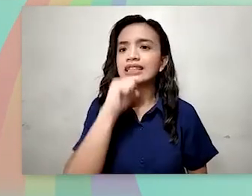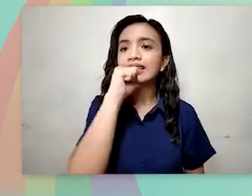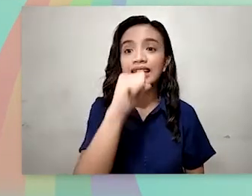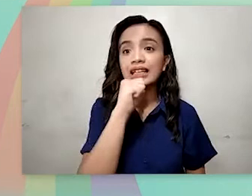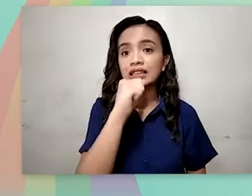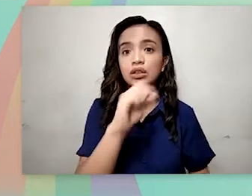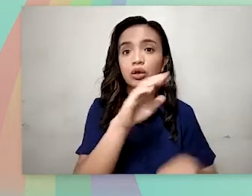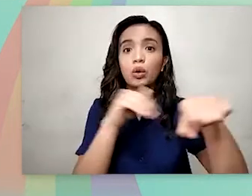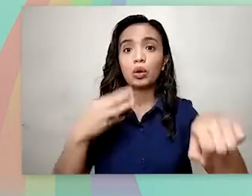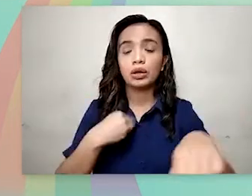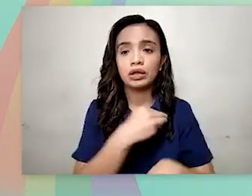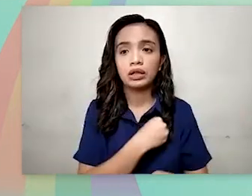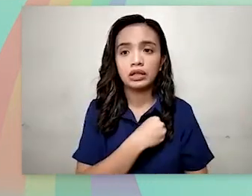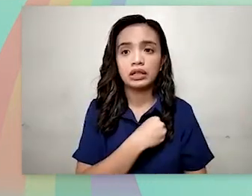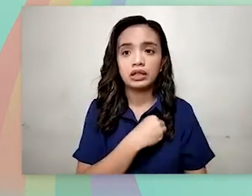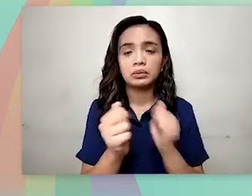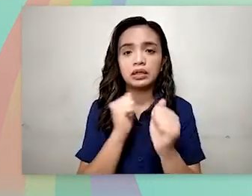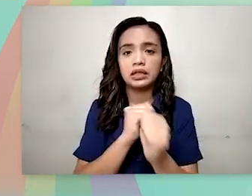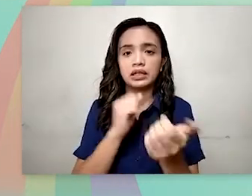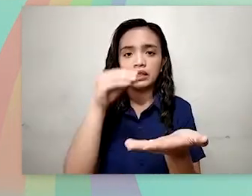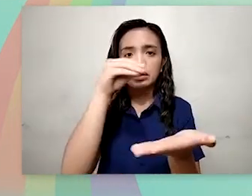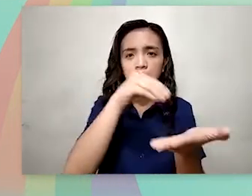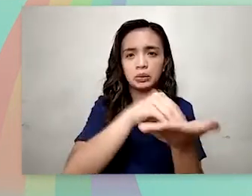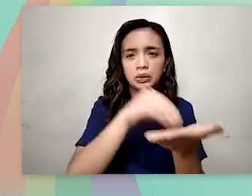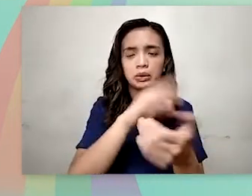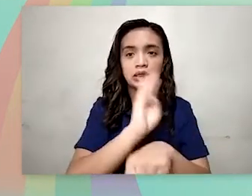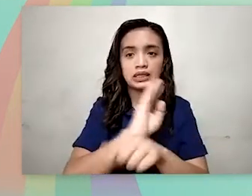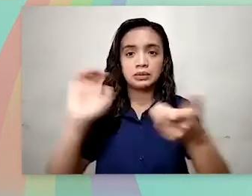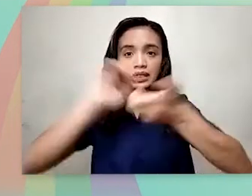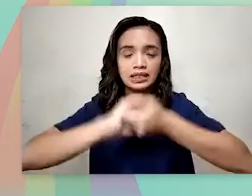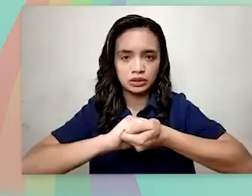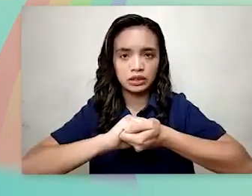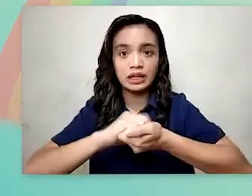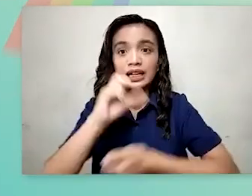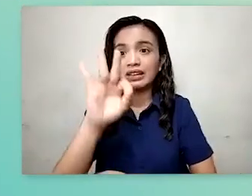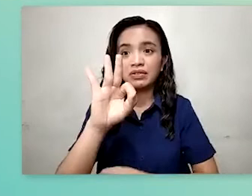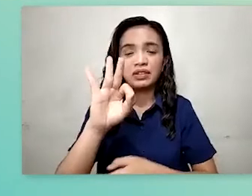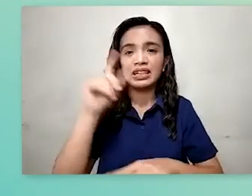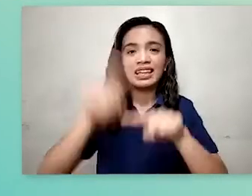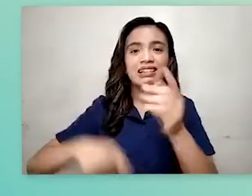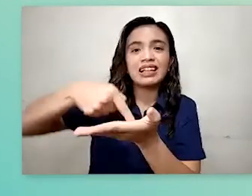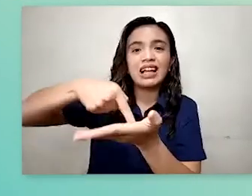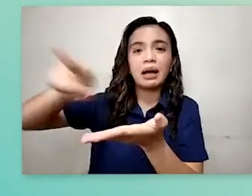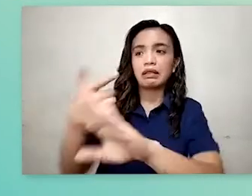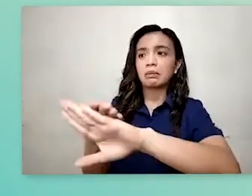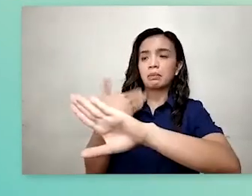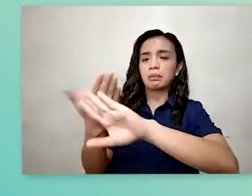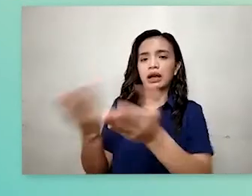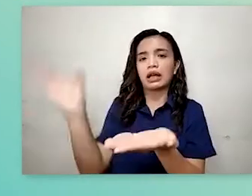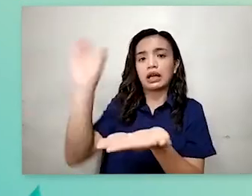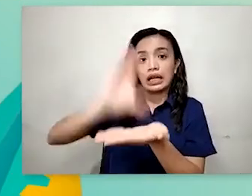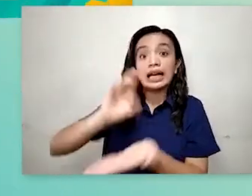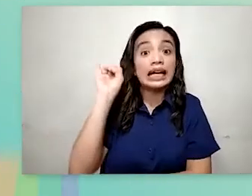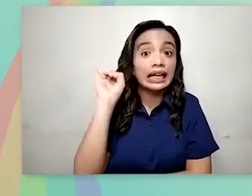no longer call our members delinquent borrowers or delinquent business partners if they're not able to repay their